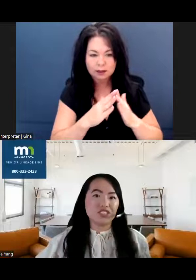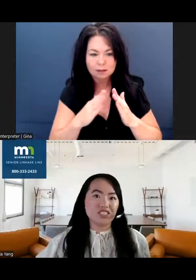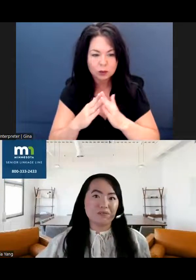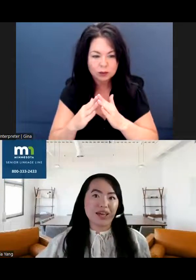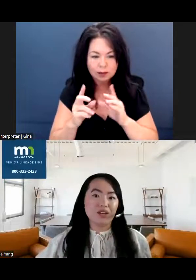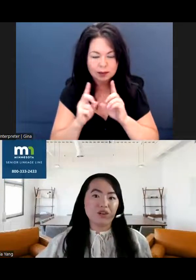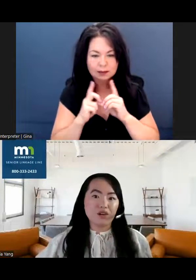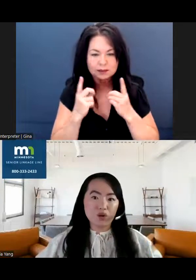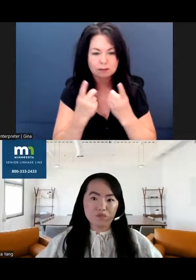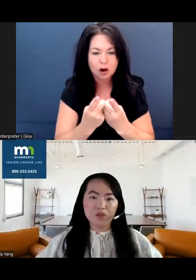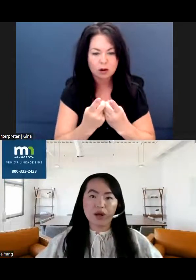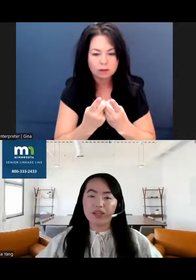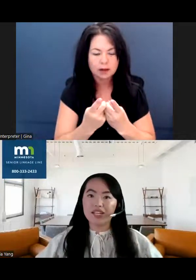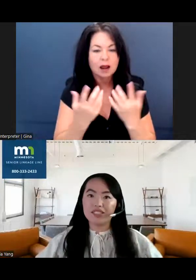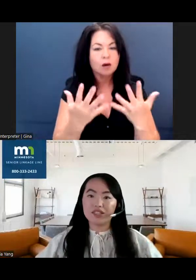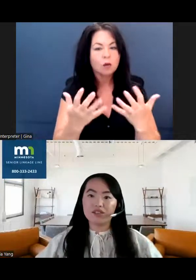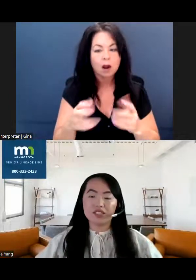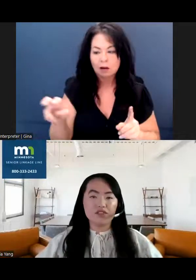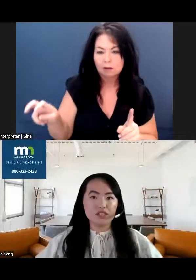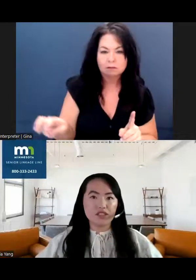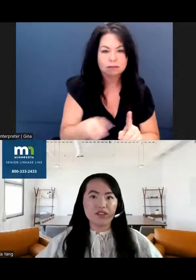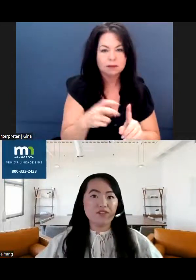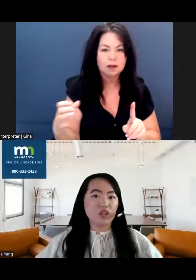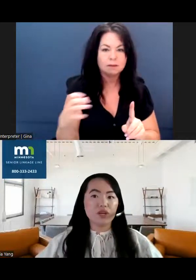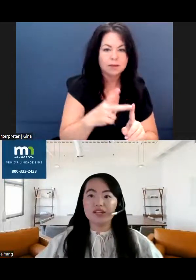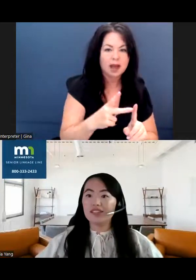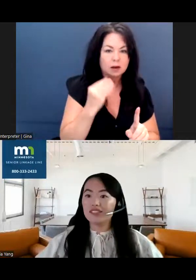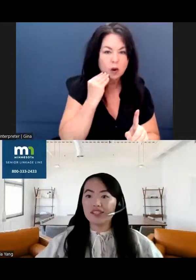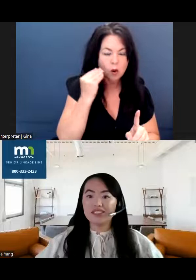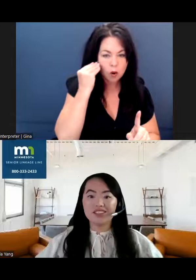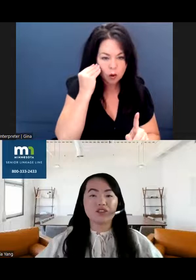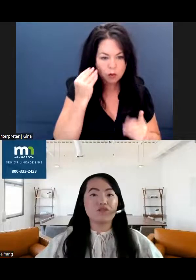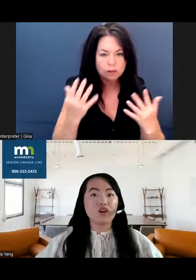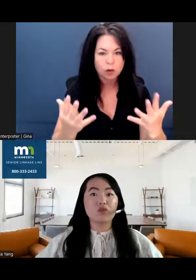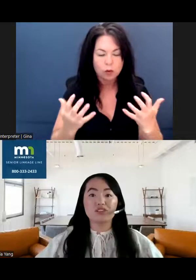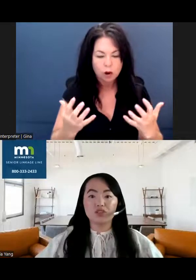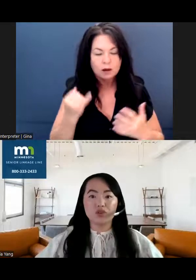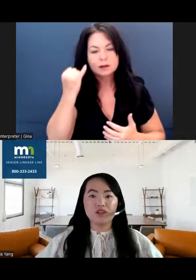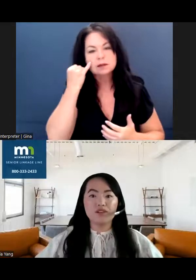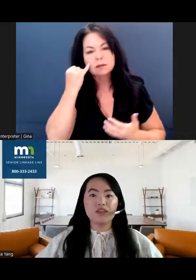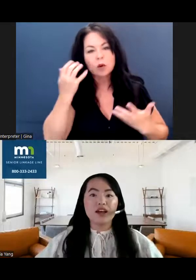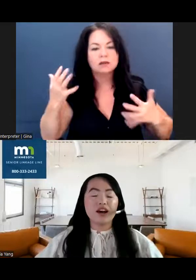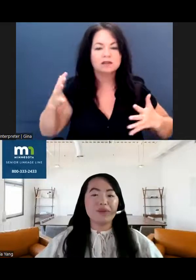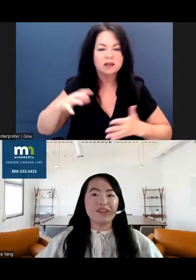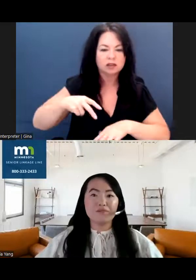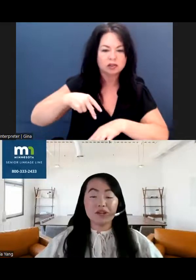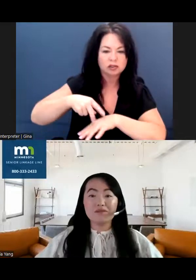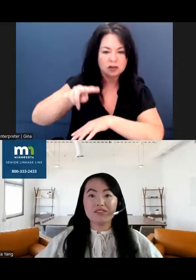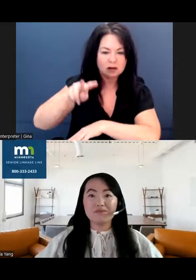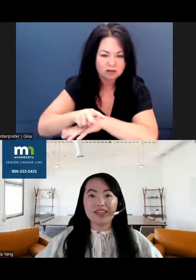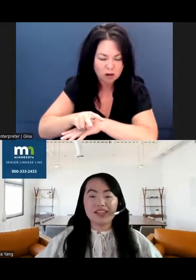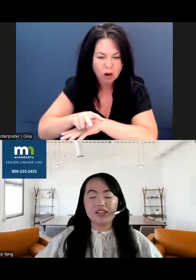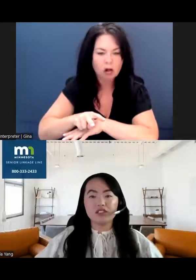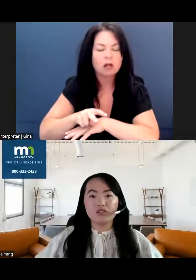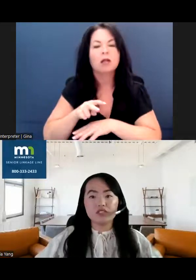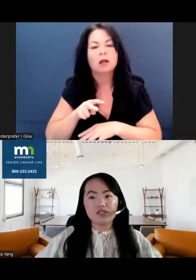to transition back home while in a skilled nursing facility following an incident such as a fall or a stroke, they